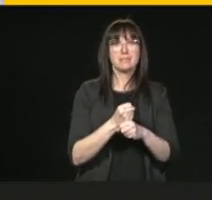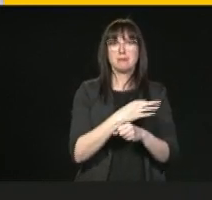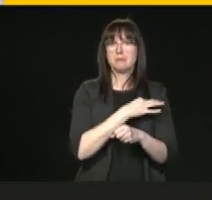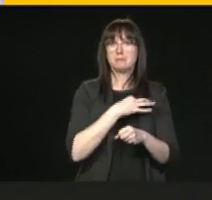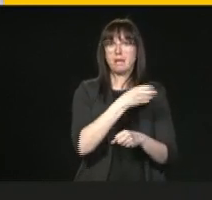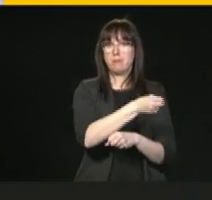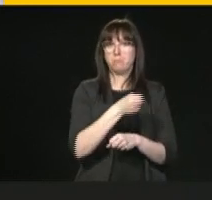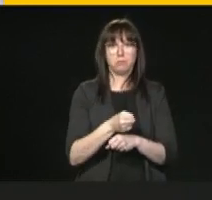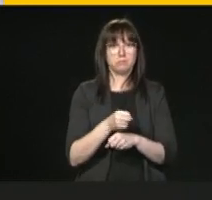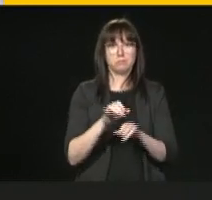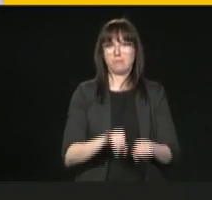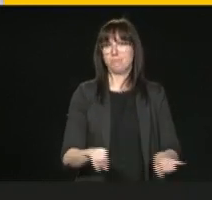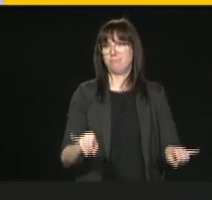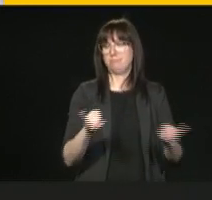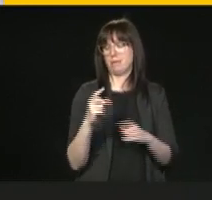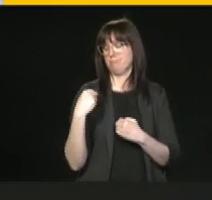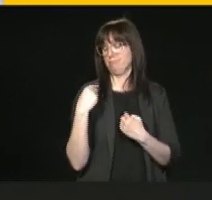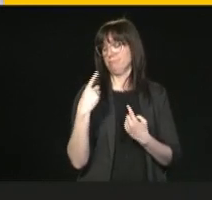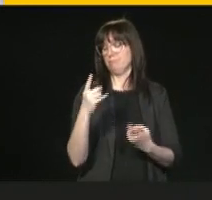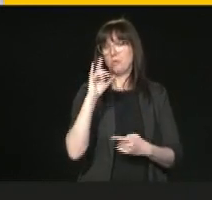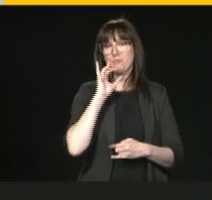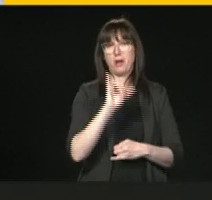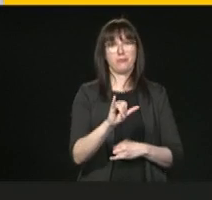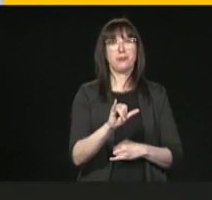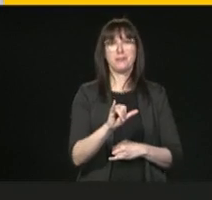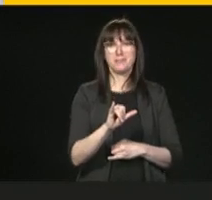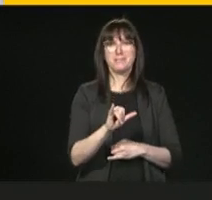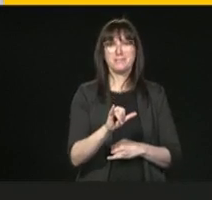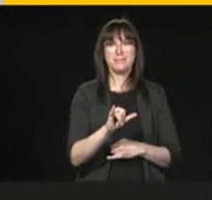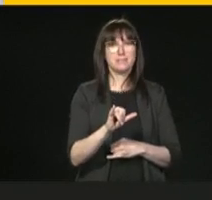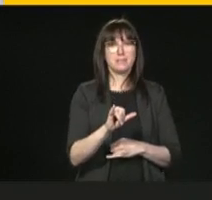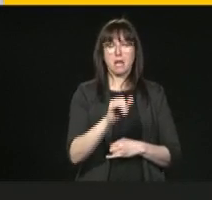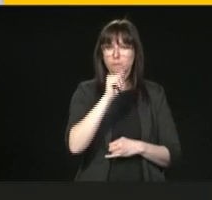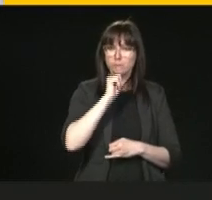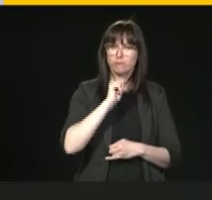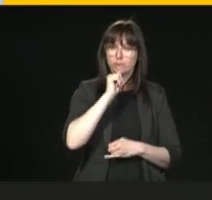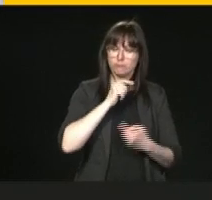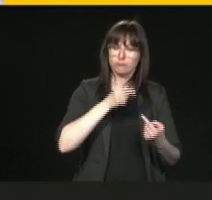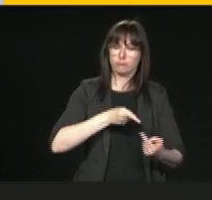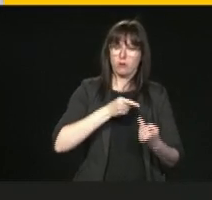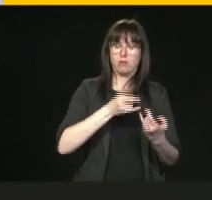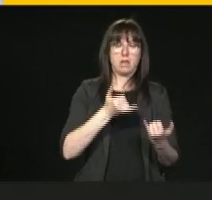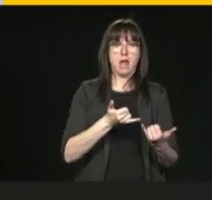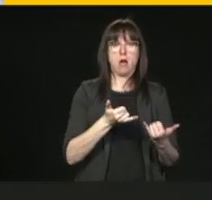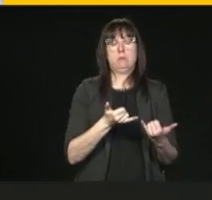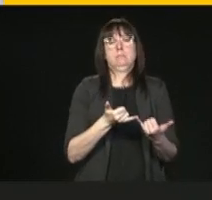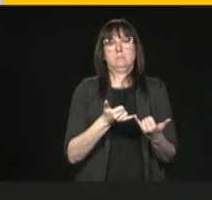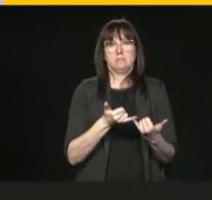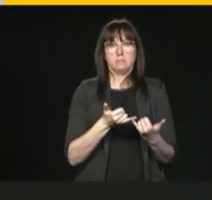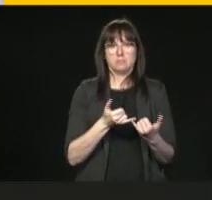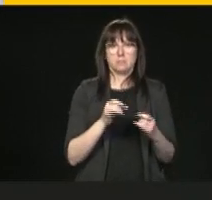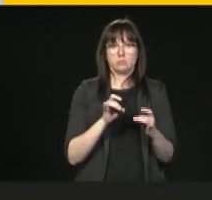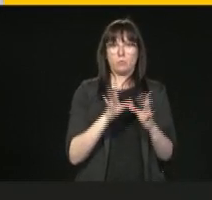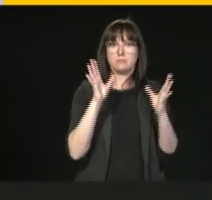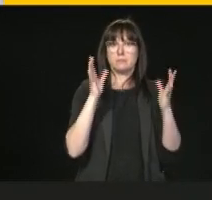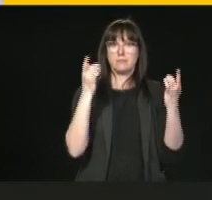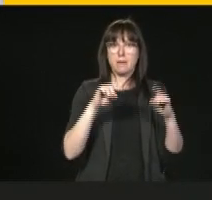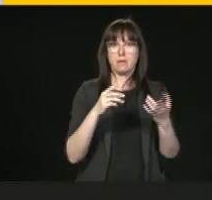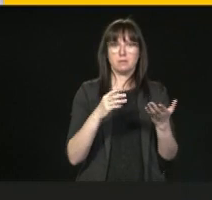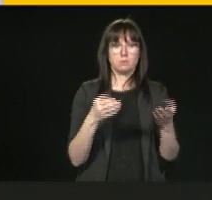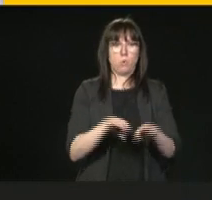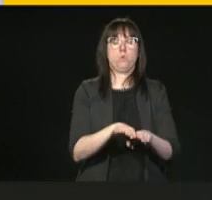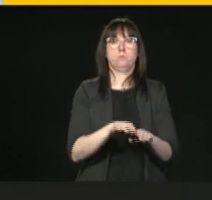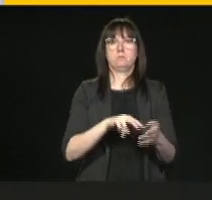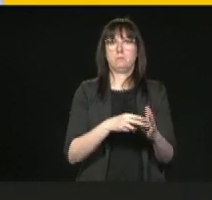years and have been with them through the good times and the bad times. And now, in the midst of this crisis, they find